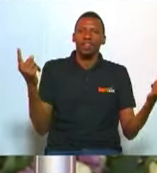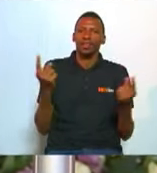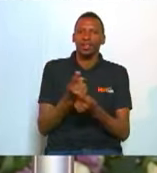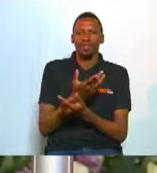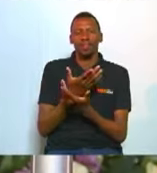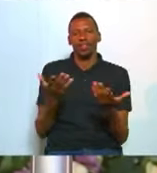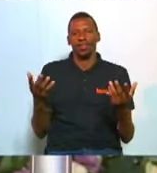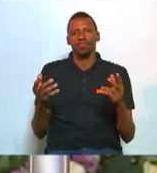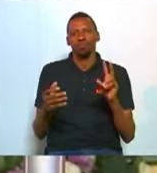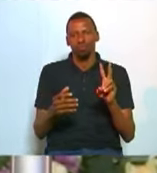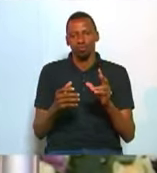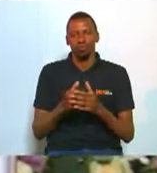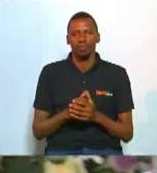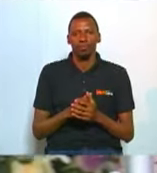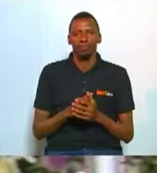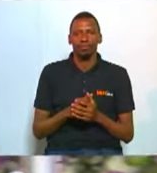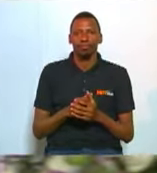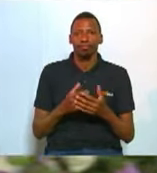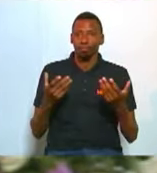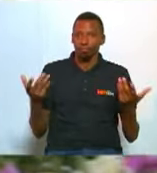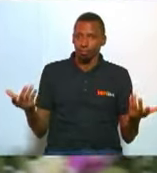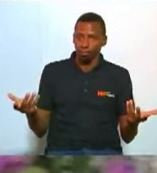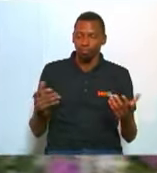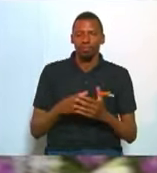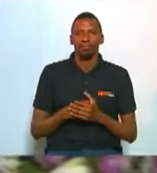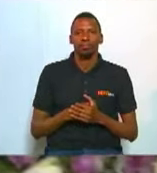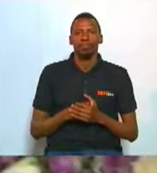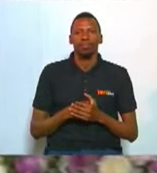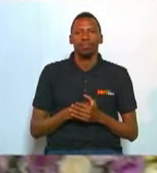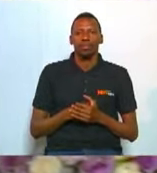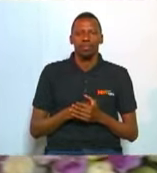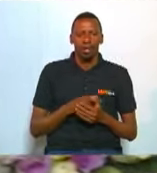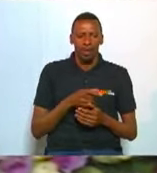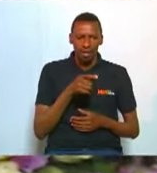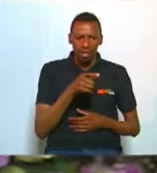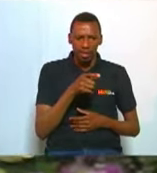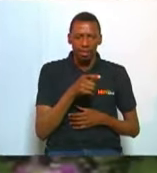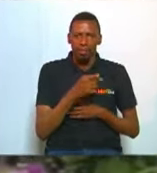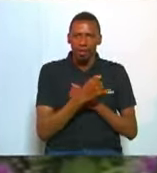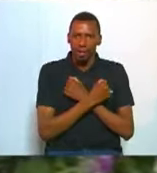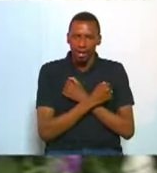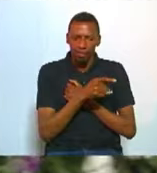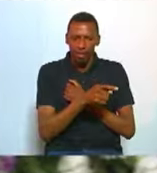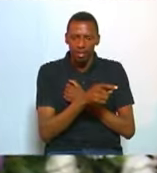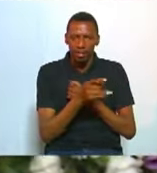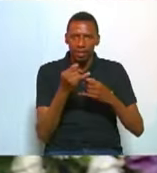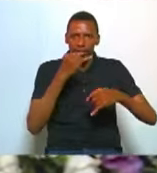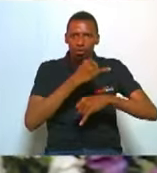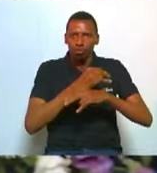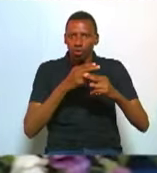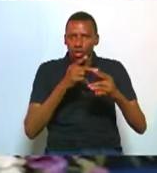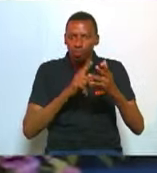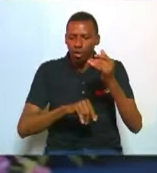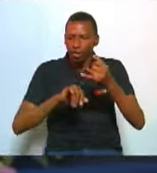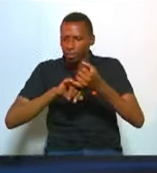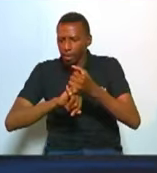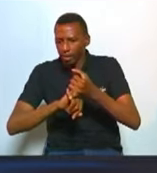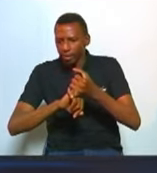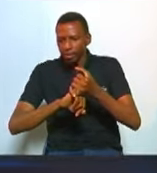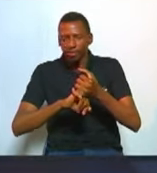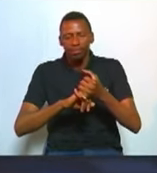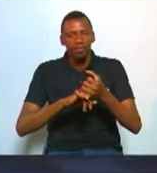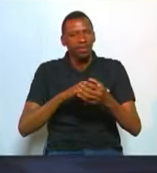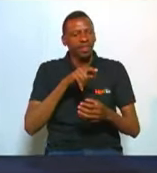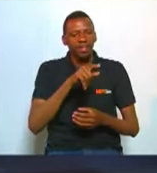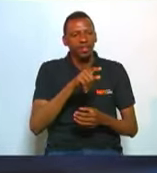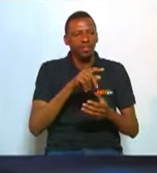Hallelujah. So just loving this institution called marriage, it doesn't give you guarantee